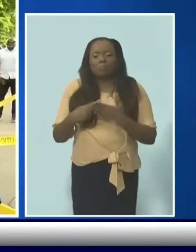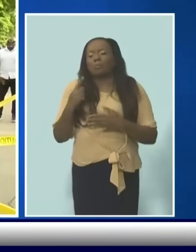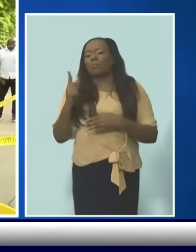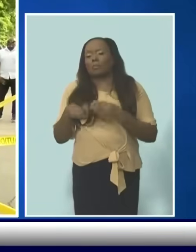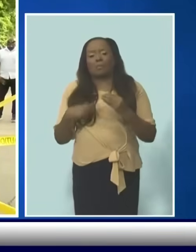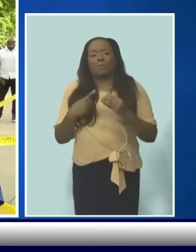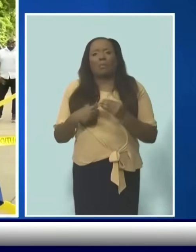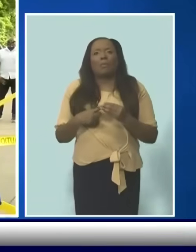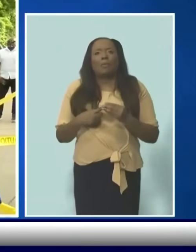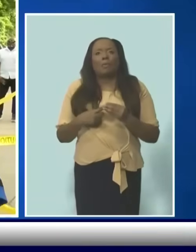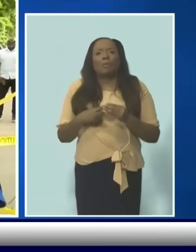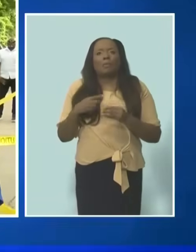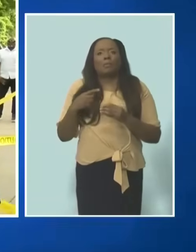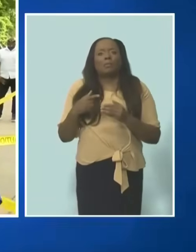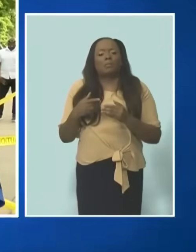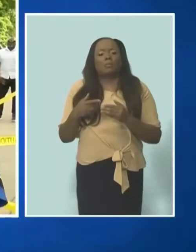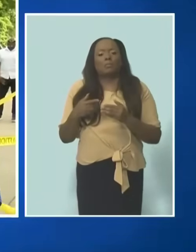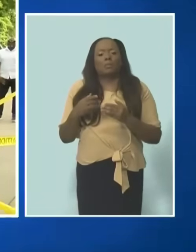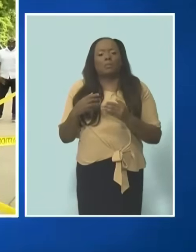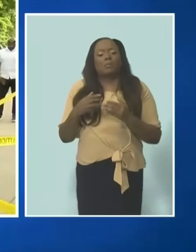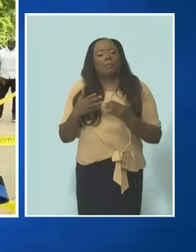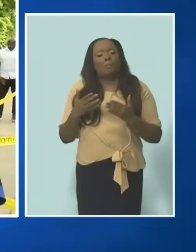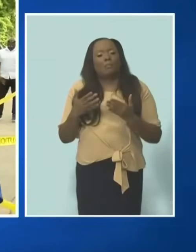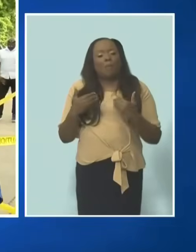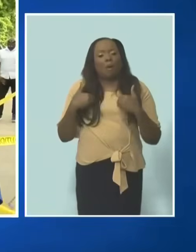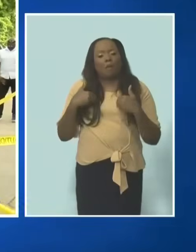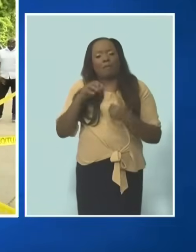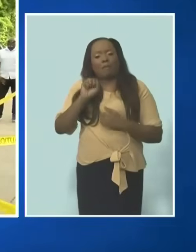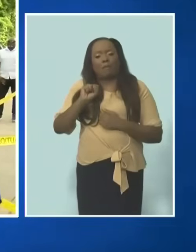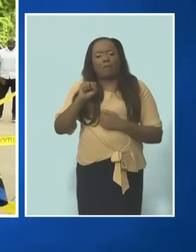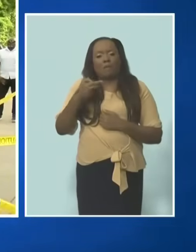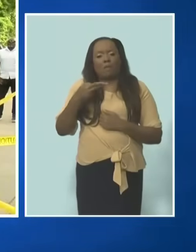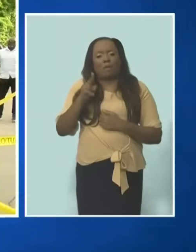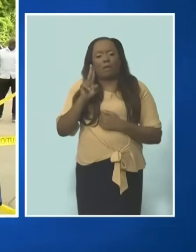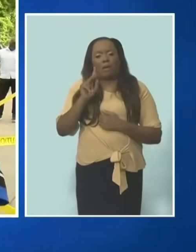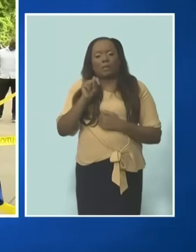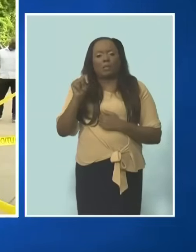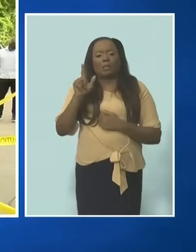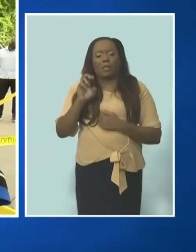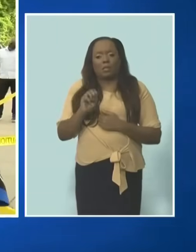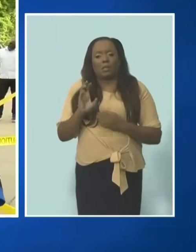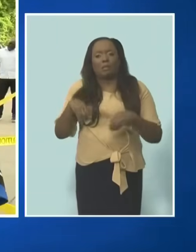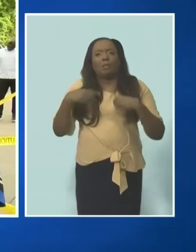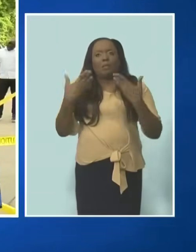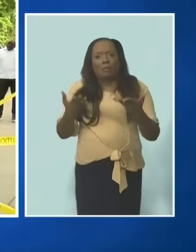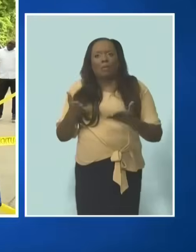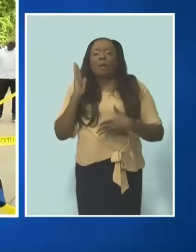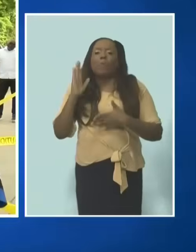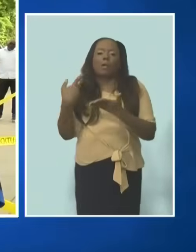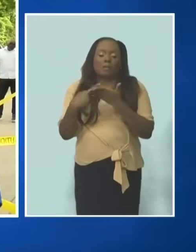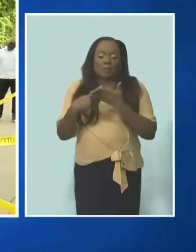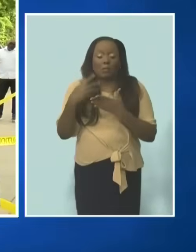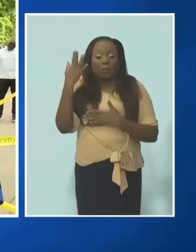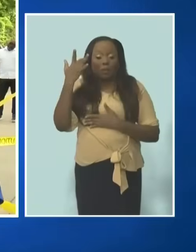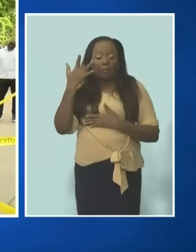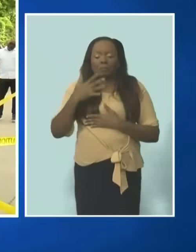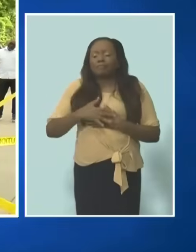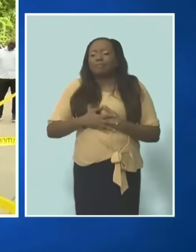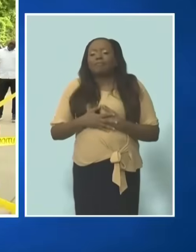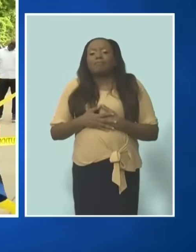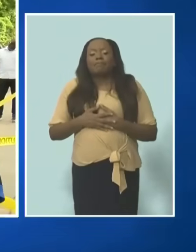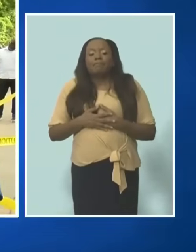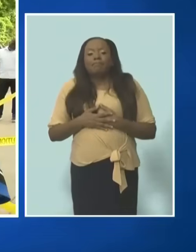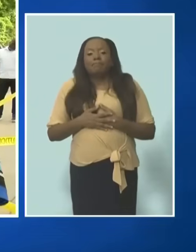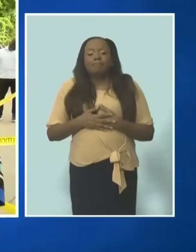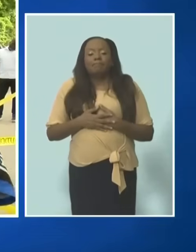to do a shuttle, and we are exploring those possibilities with both the Transport Board and Transport Authority. And why? Because we recognize